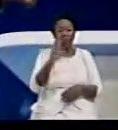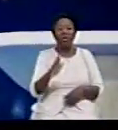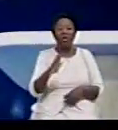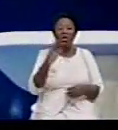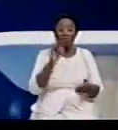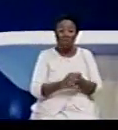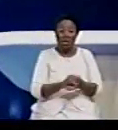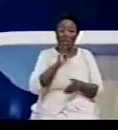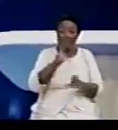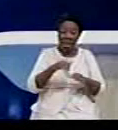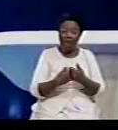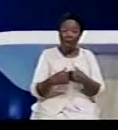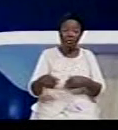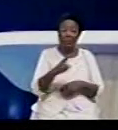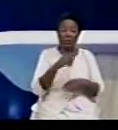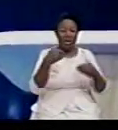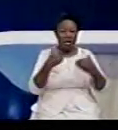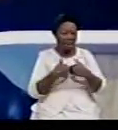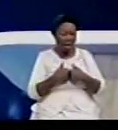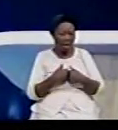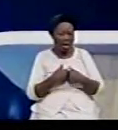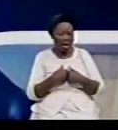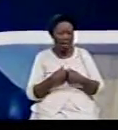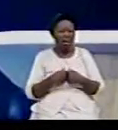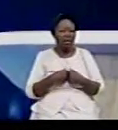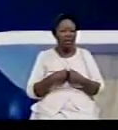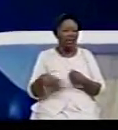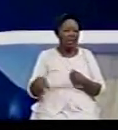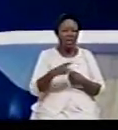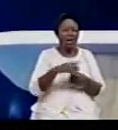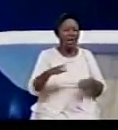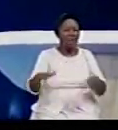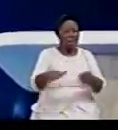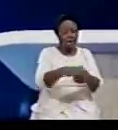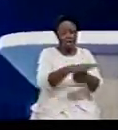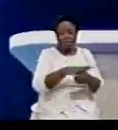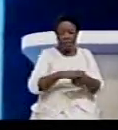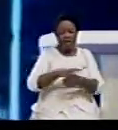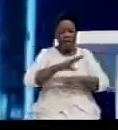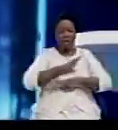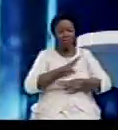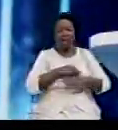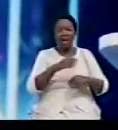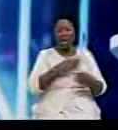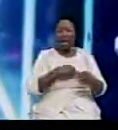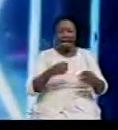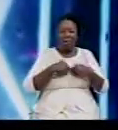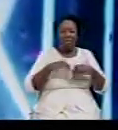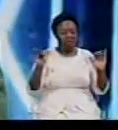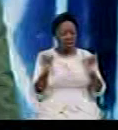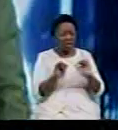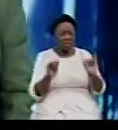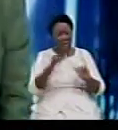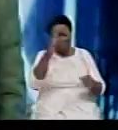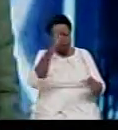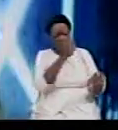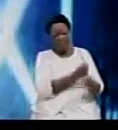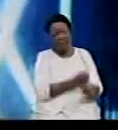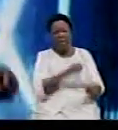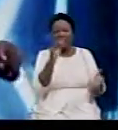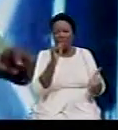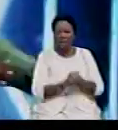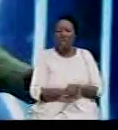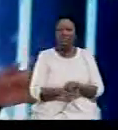how they had their full satisfaction. And we have similar faith, that even